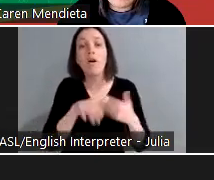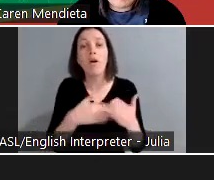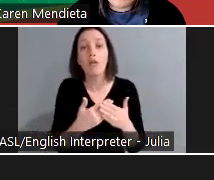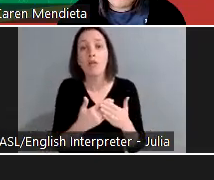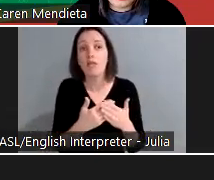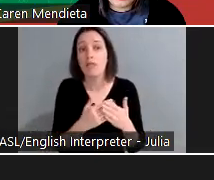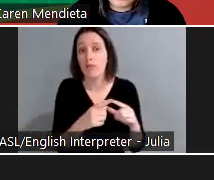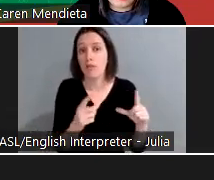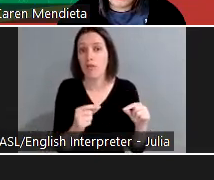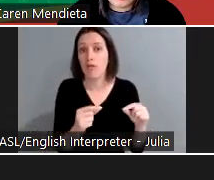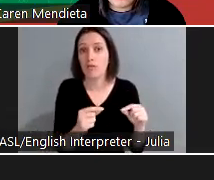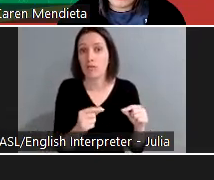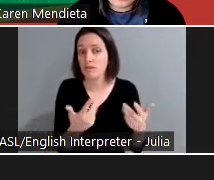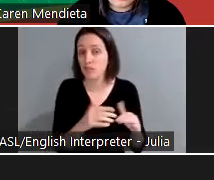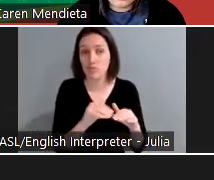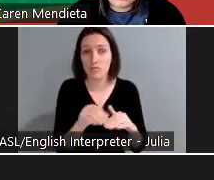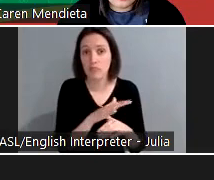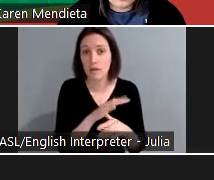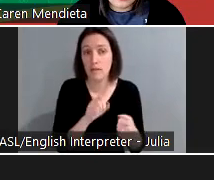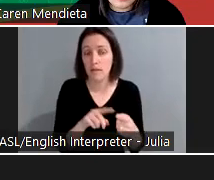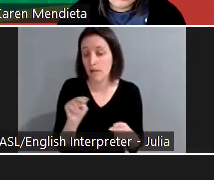by November 1st, 2023.